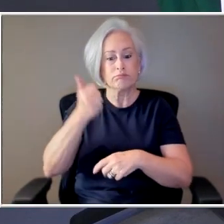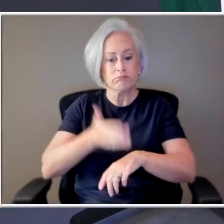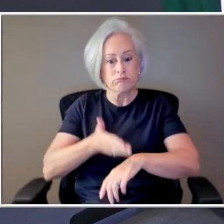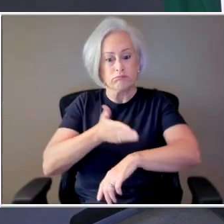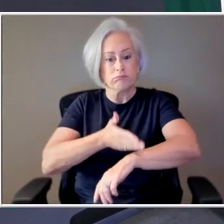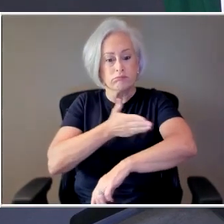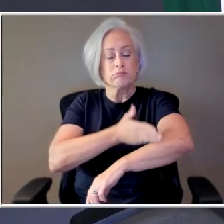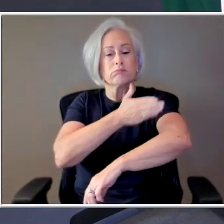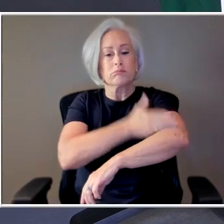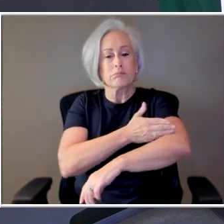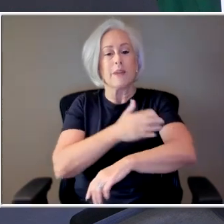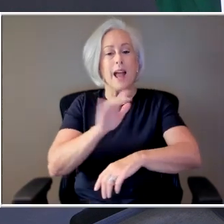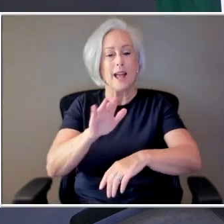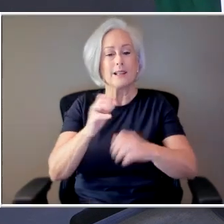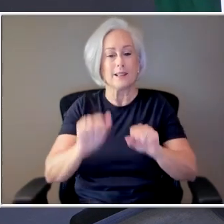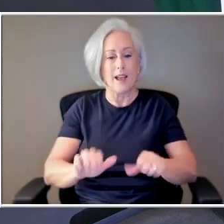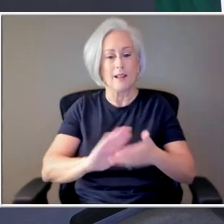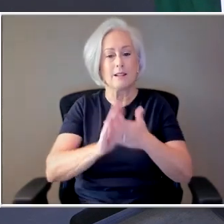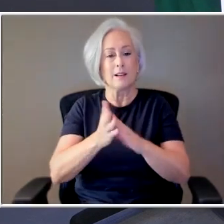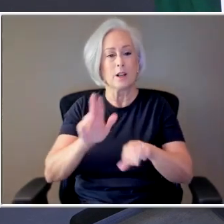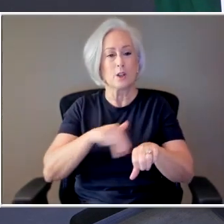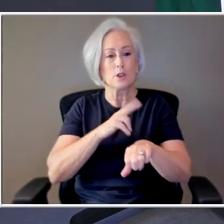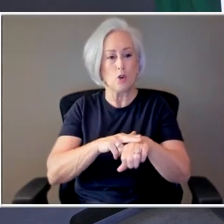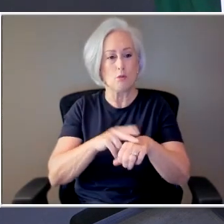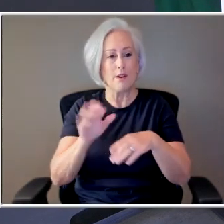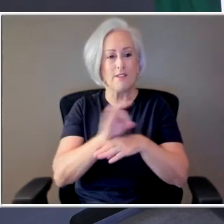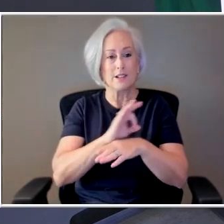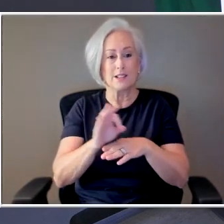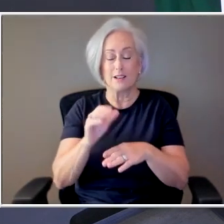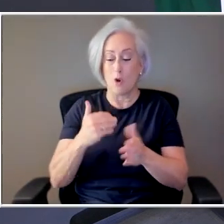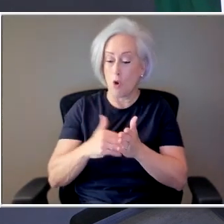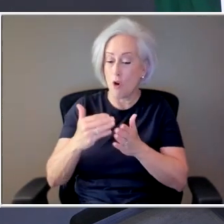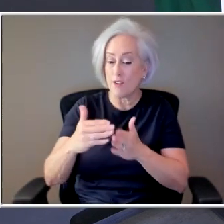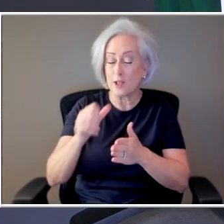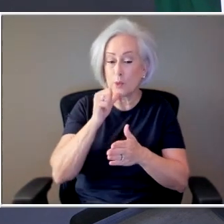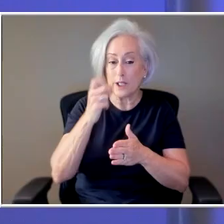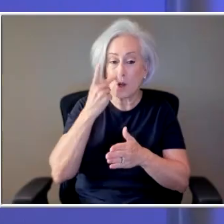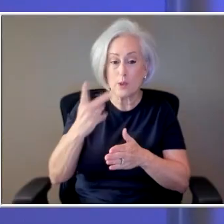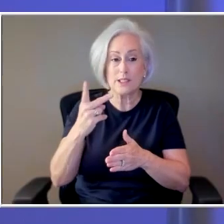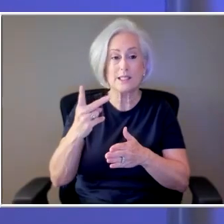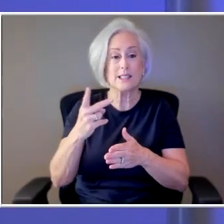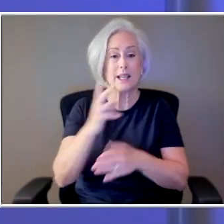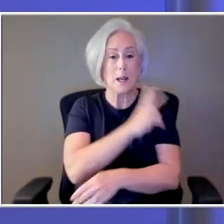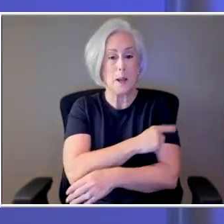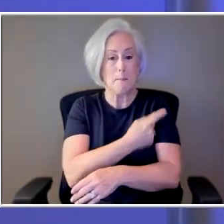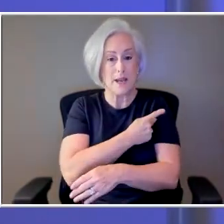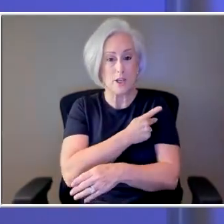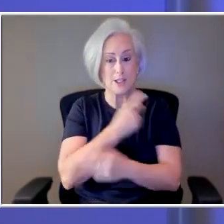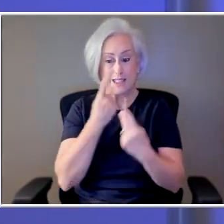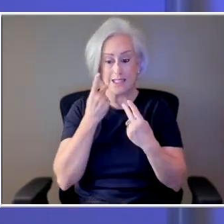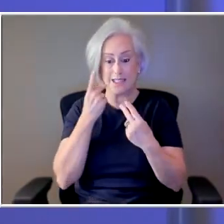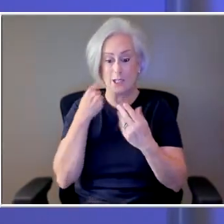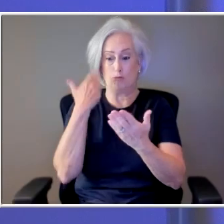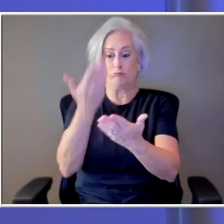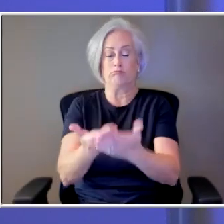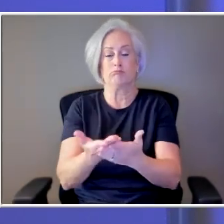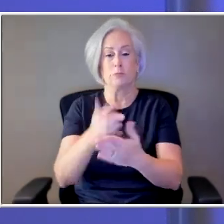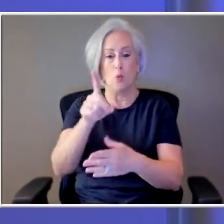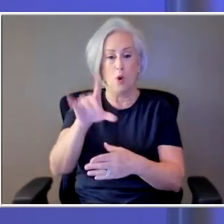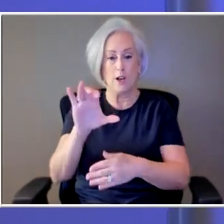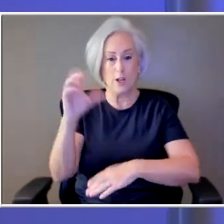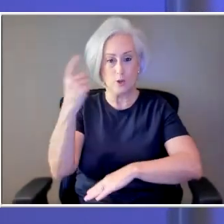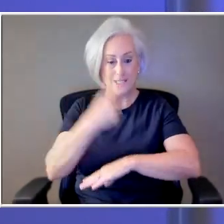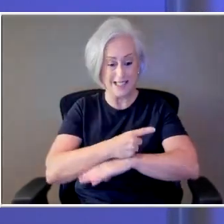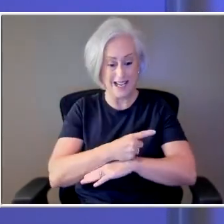functioning. And we don't get to see patients reach that 100-day mark. They typically discharge, and those milestones are outpatient.